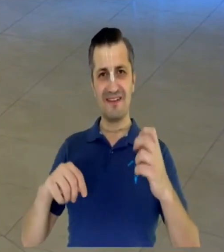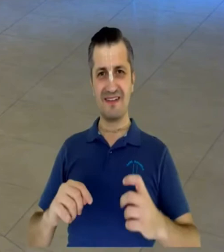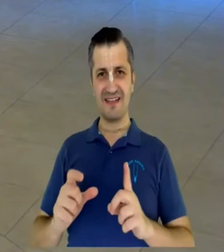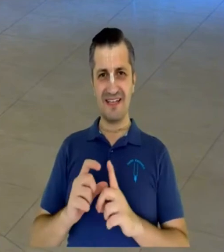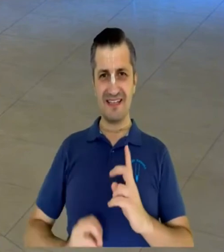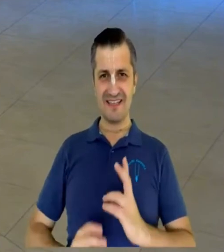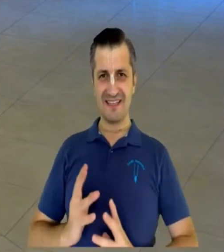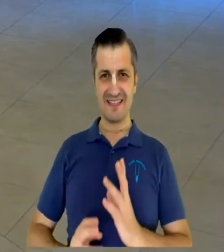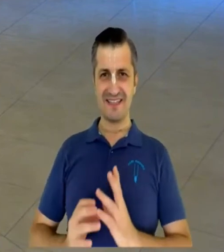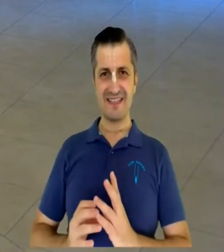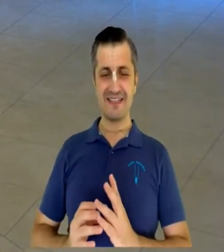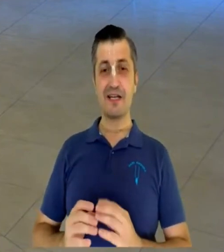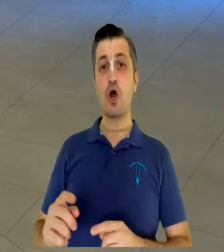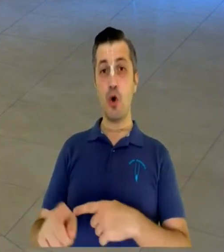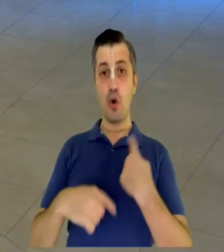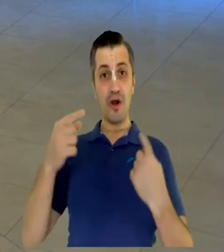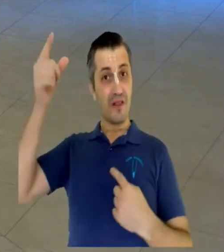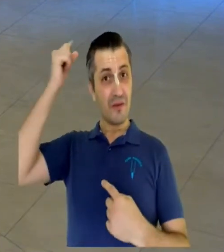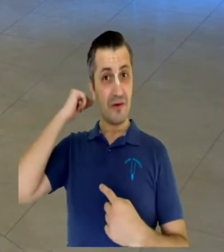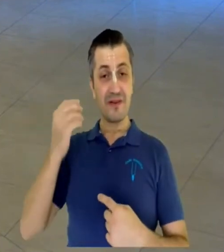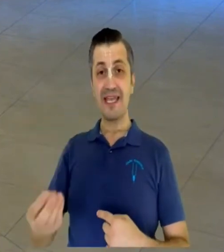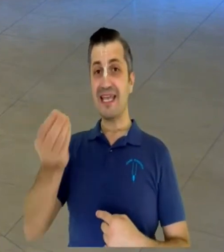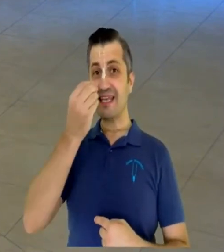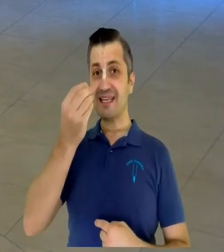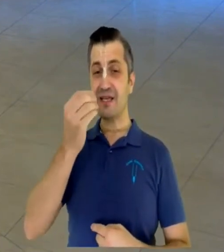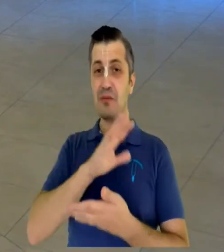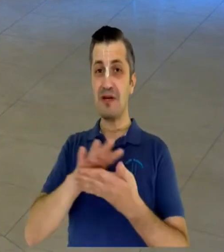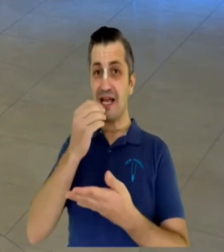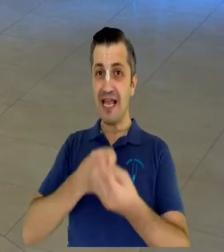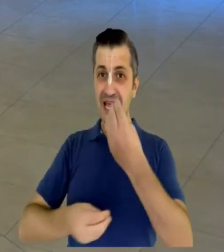feast, we chant, we feast, and we dance, so we can actually